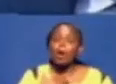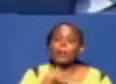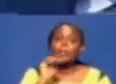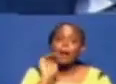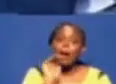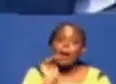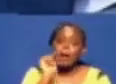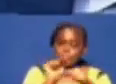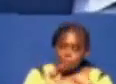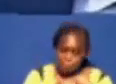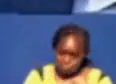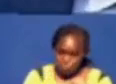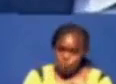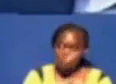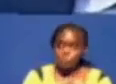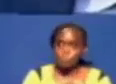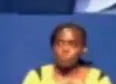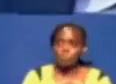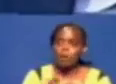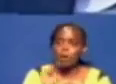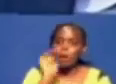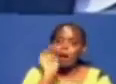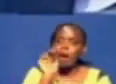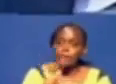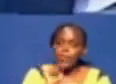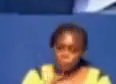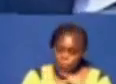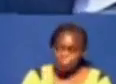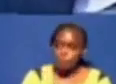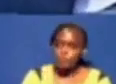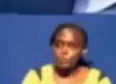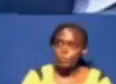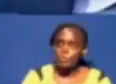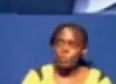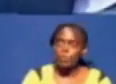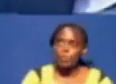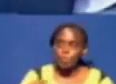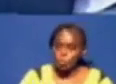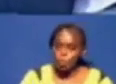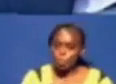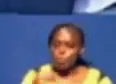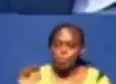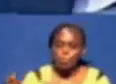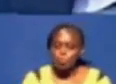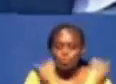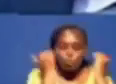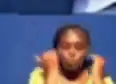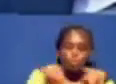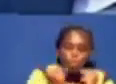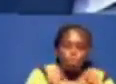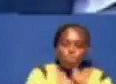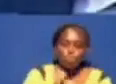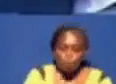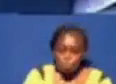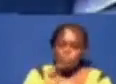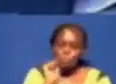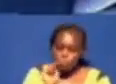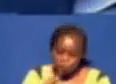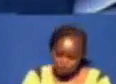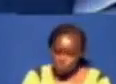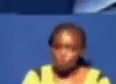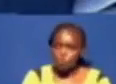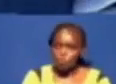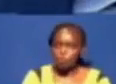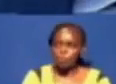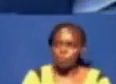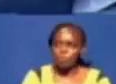in this house, Honorable Speaker. As far as we are in the chambers, when people race to ask for division, they have resource to ask